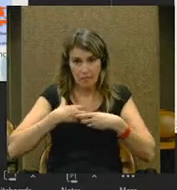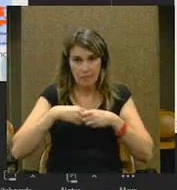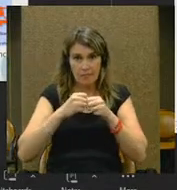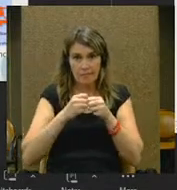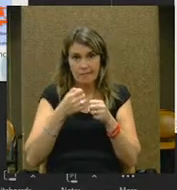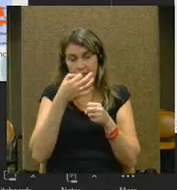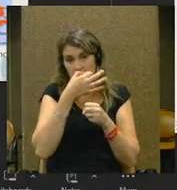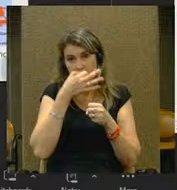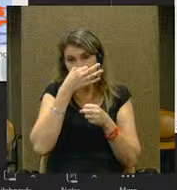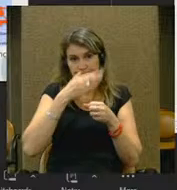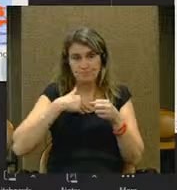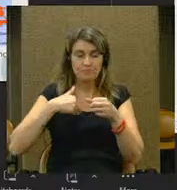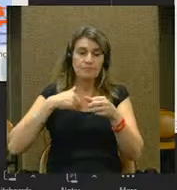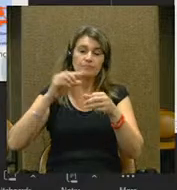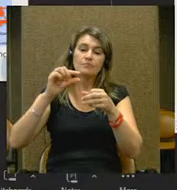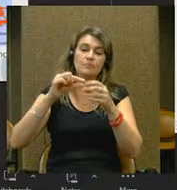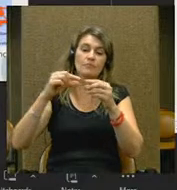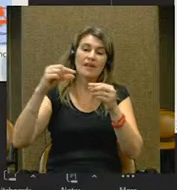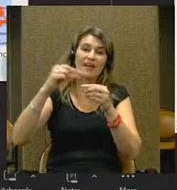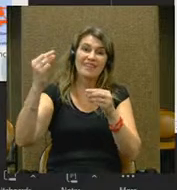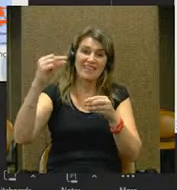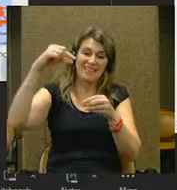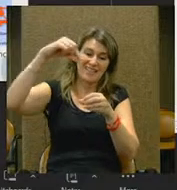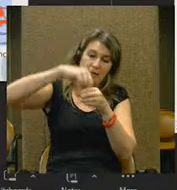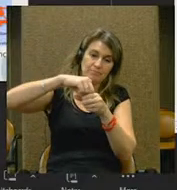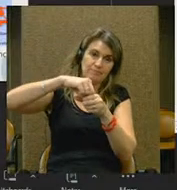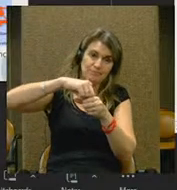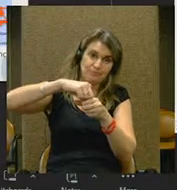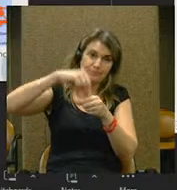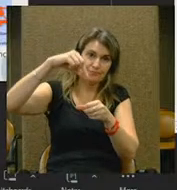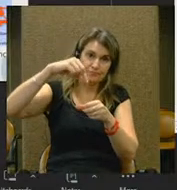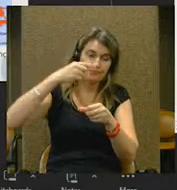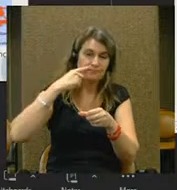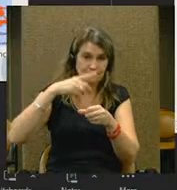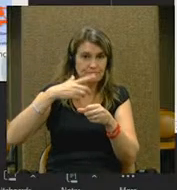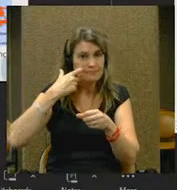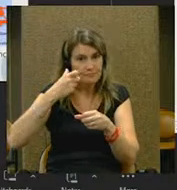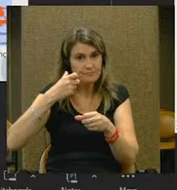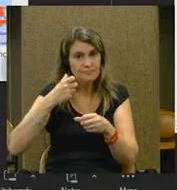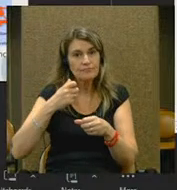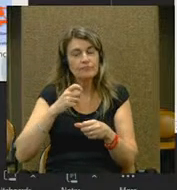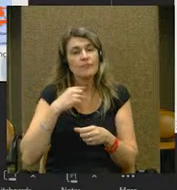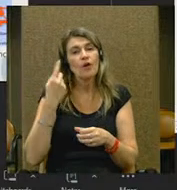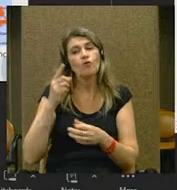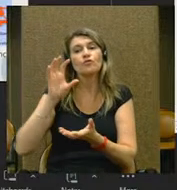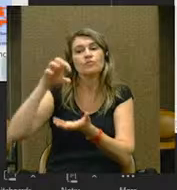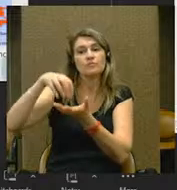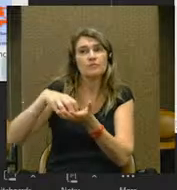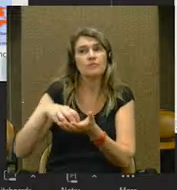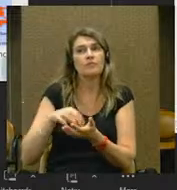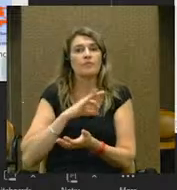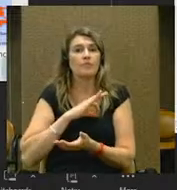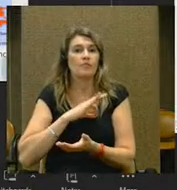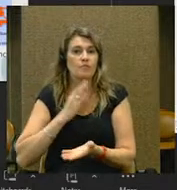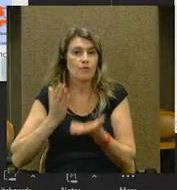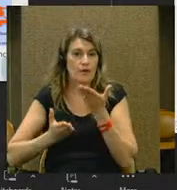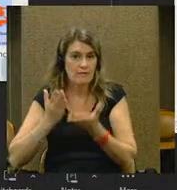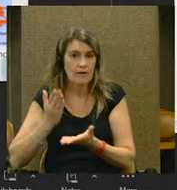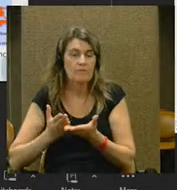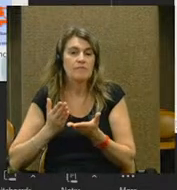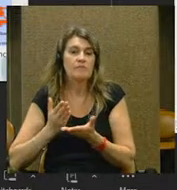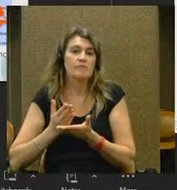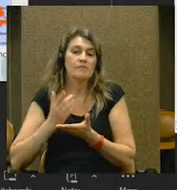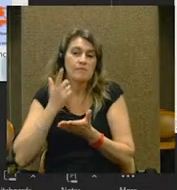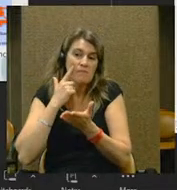are 113 of these locations around the province where people can get their drugs tested. And there